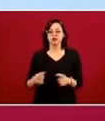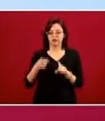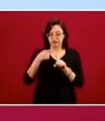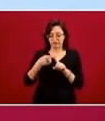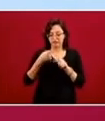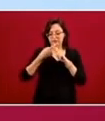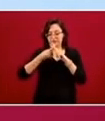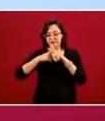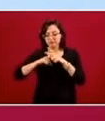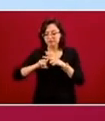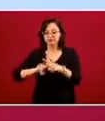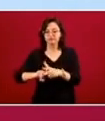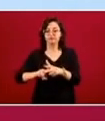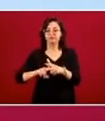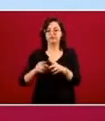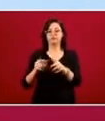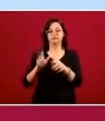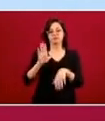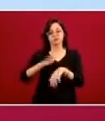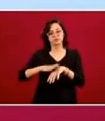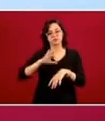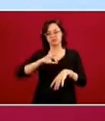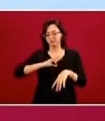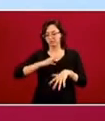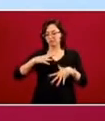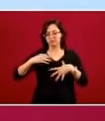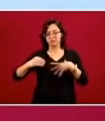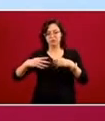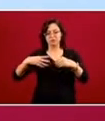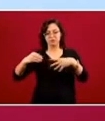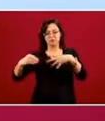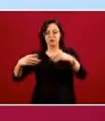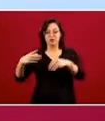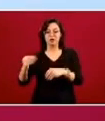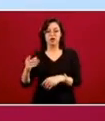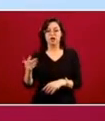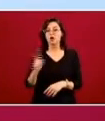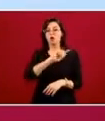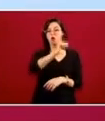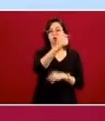March, which is, there's a mark here on the graph, and that is the inflection point.